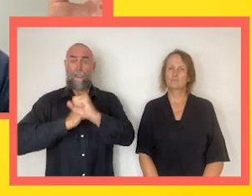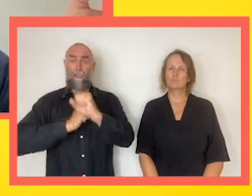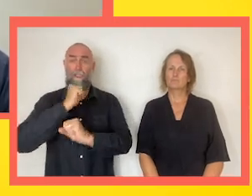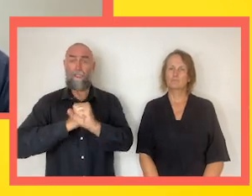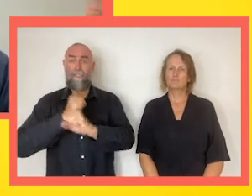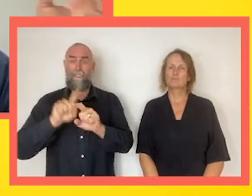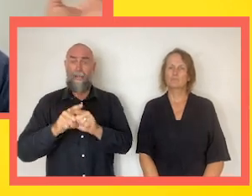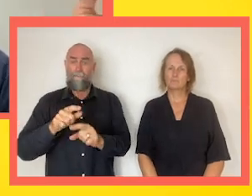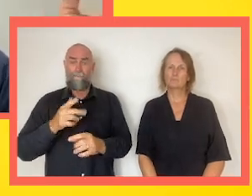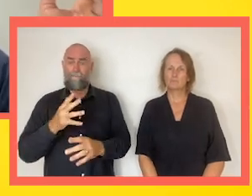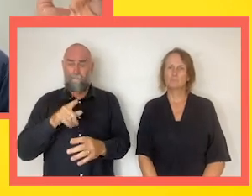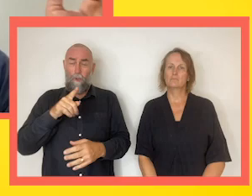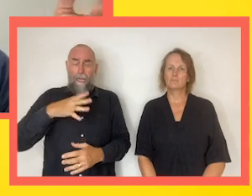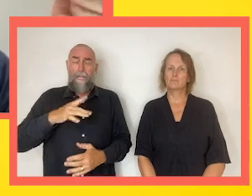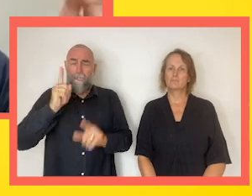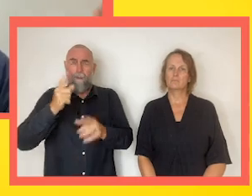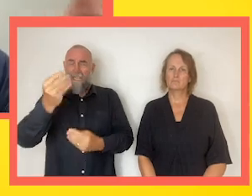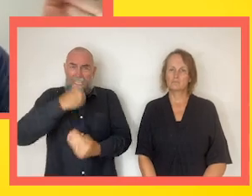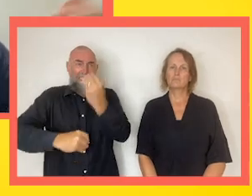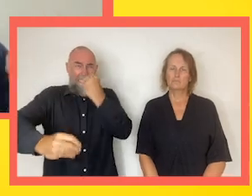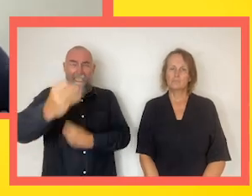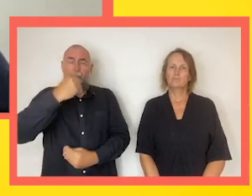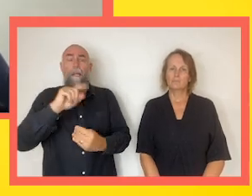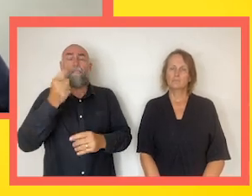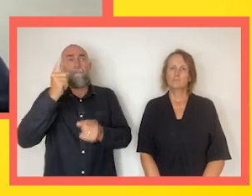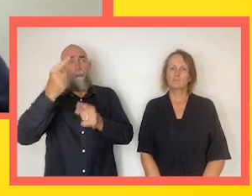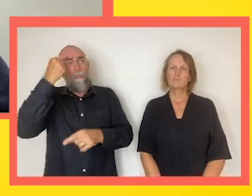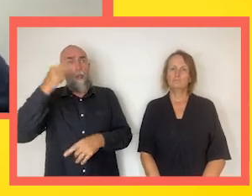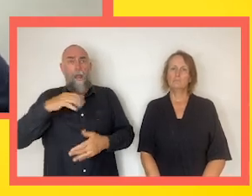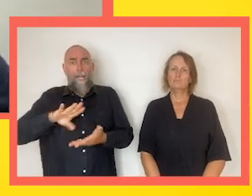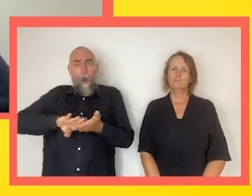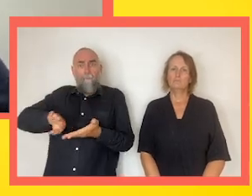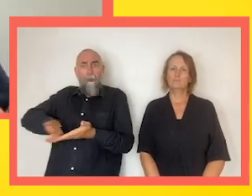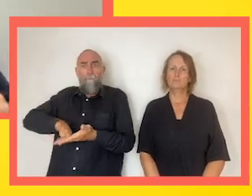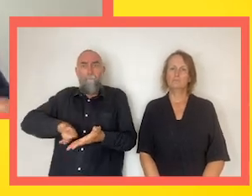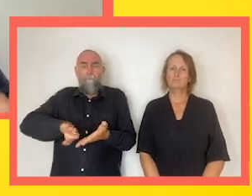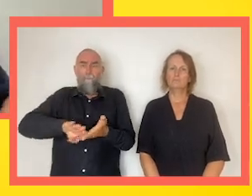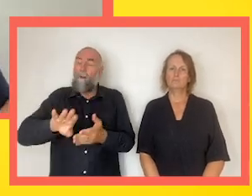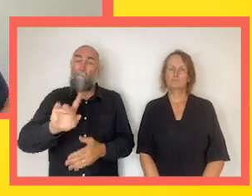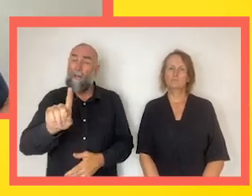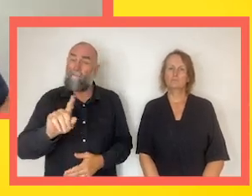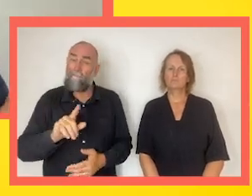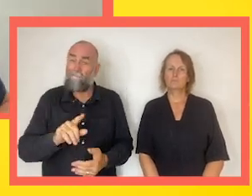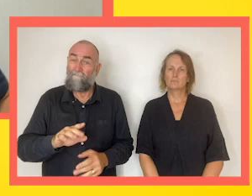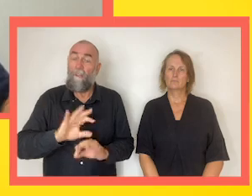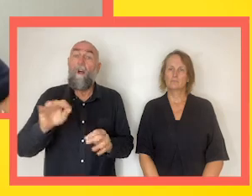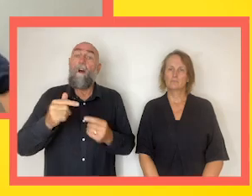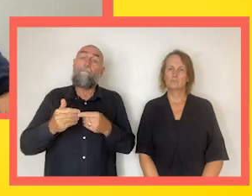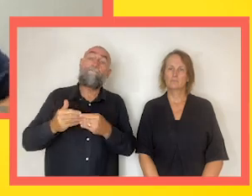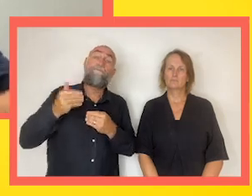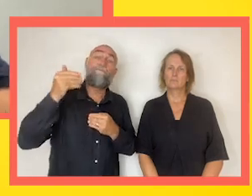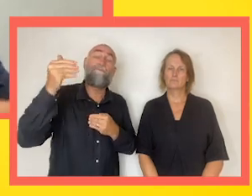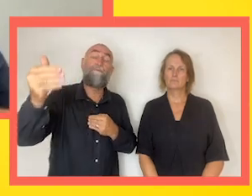you've got to throw calories in it. And sometimes you get obsessed with trying to reduce the amount of calories that come in, but that actually in the long term